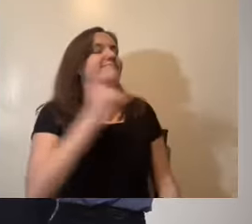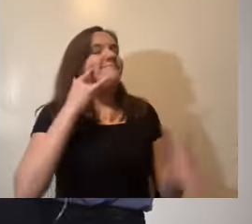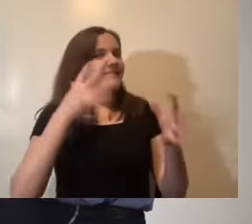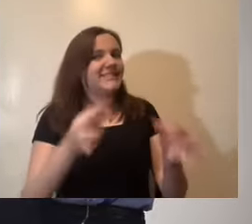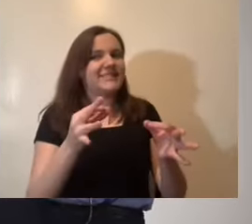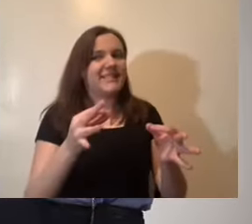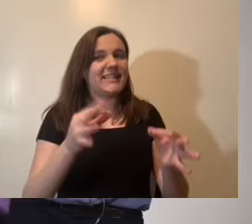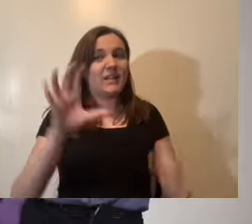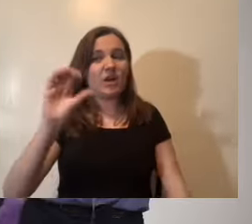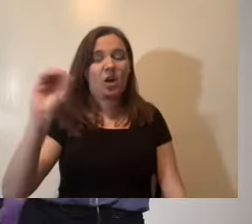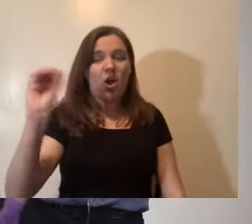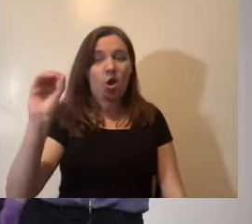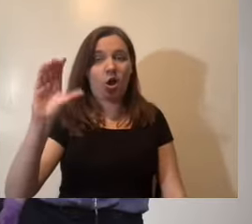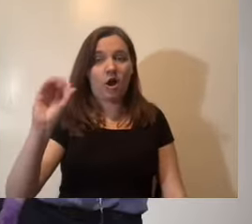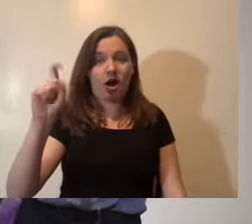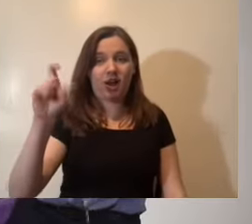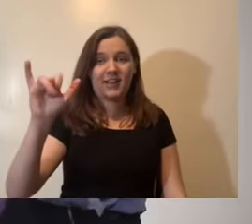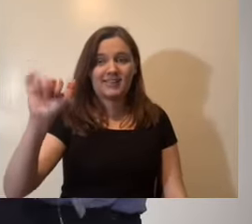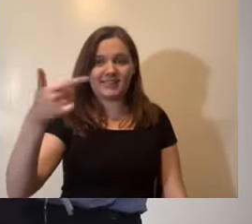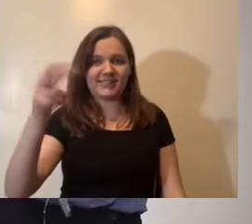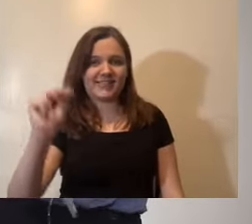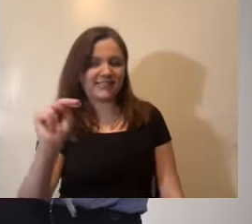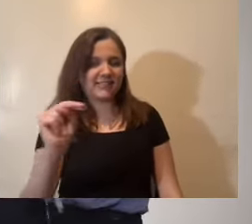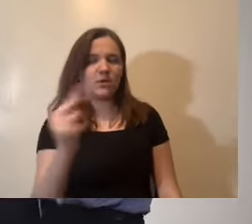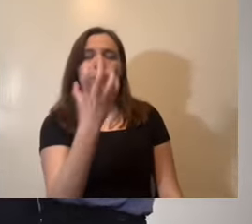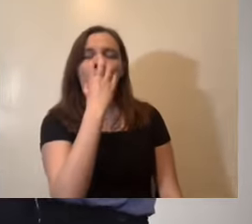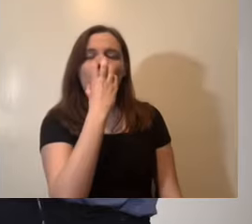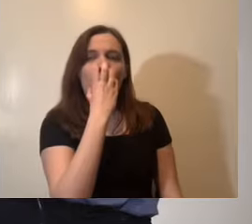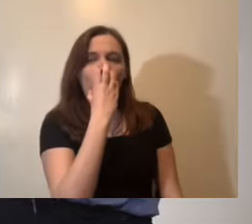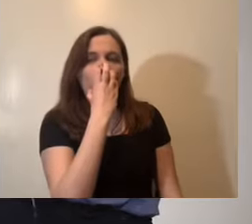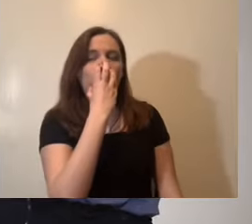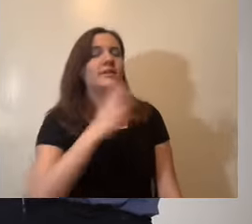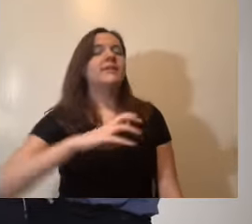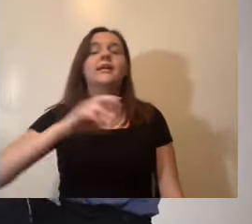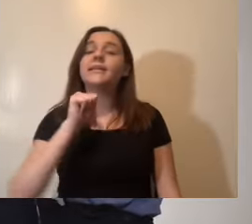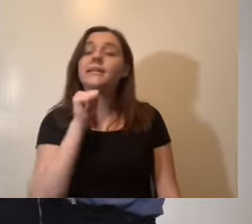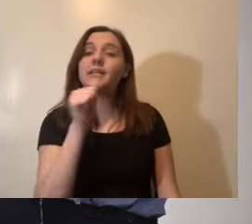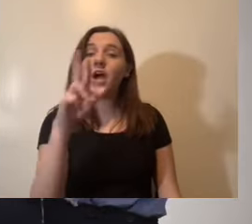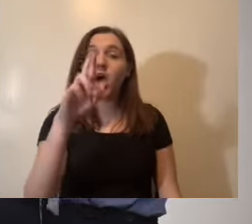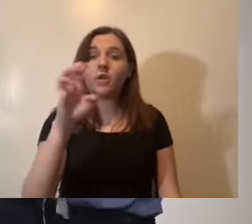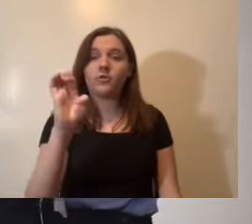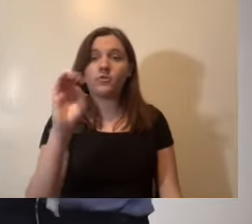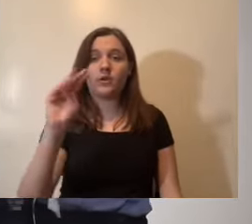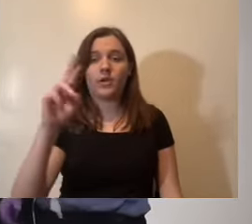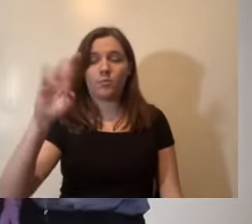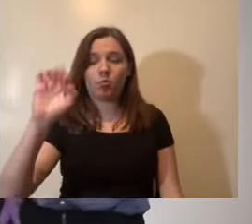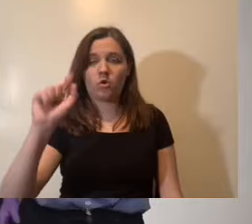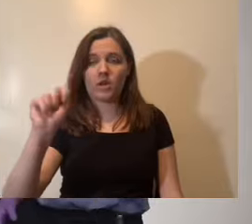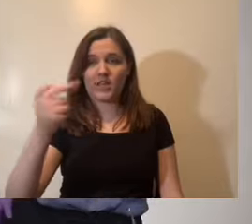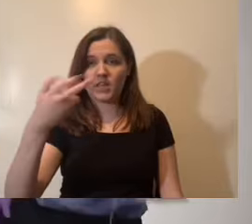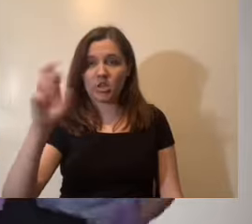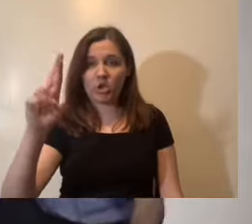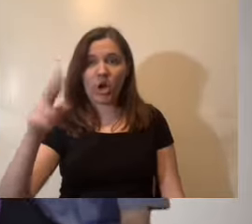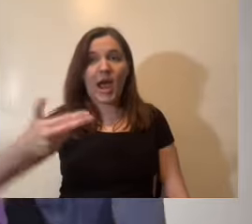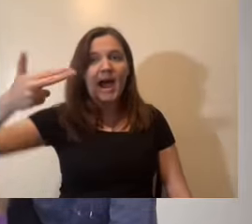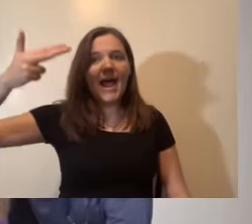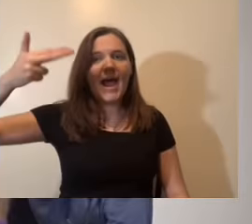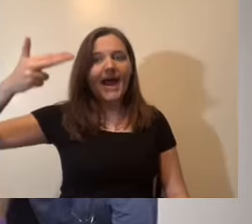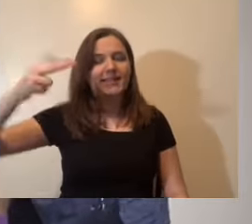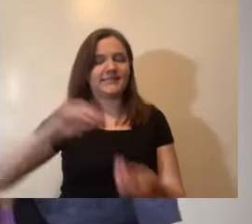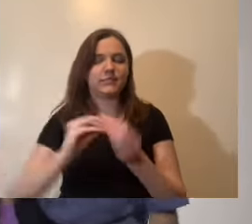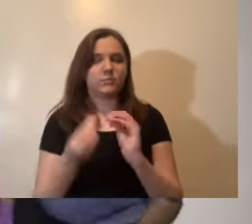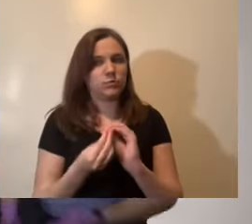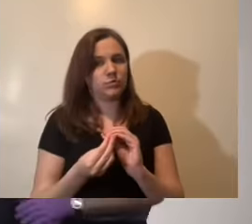right now. I'm going to use a non-rebreather and go at 15 liters per minute. You can verbalize putting the oxygen on the patient. Okay.